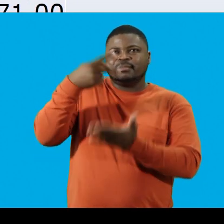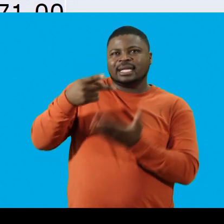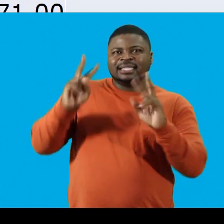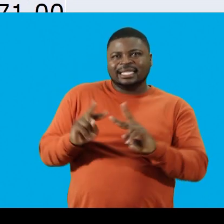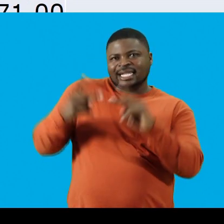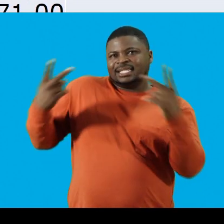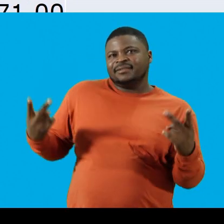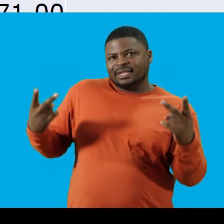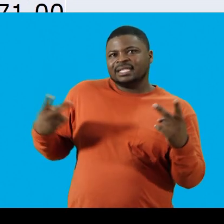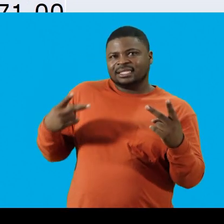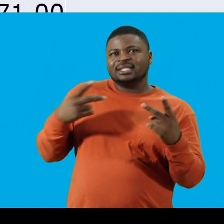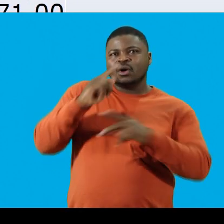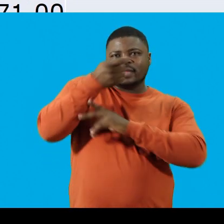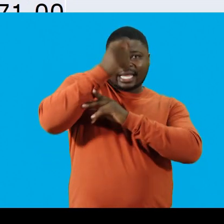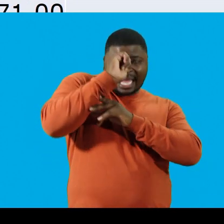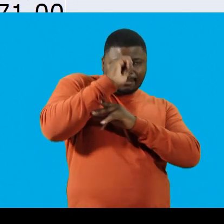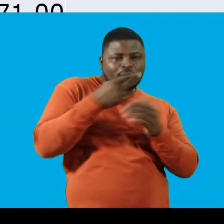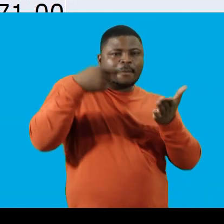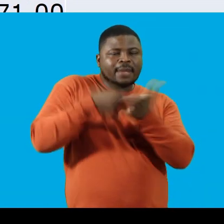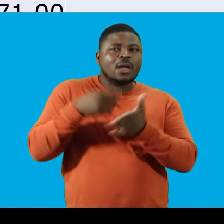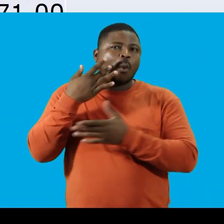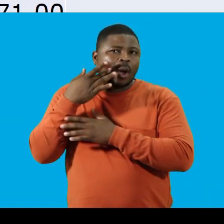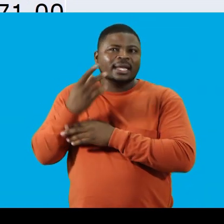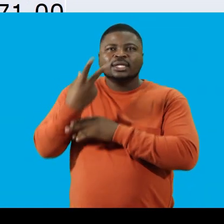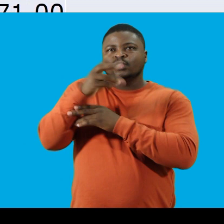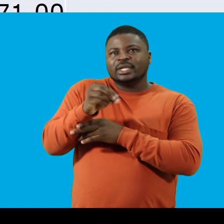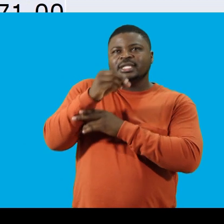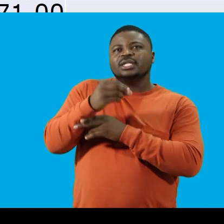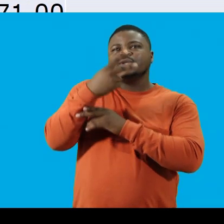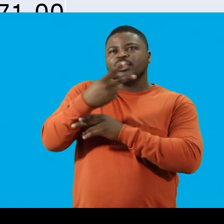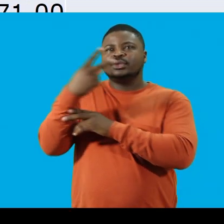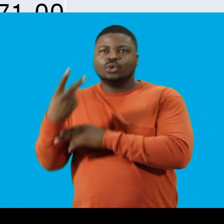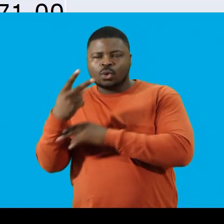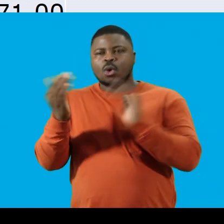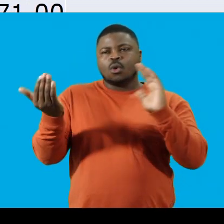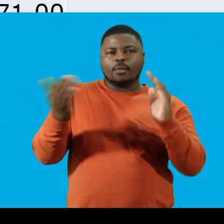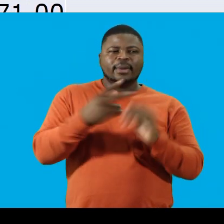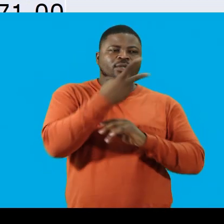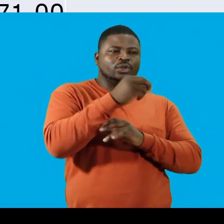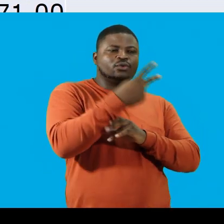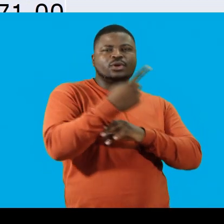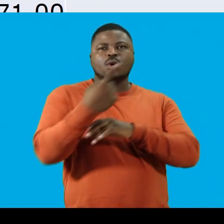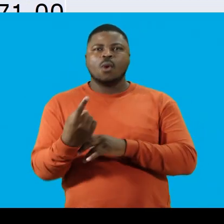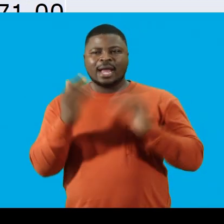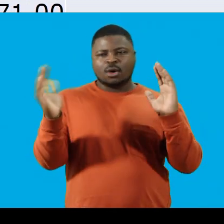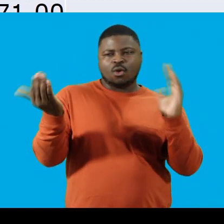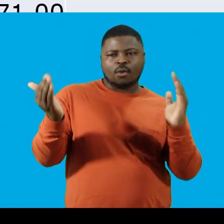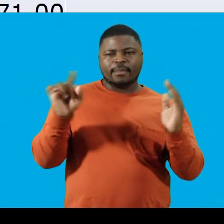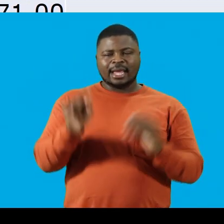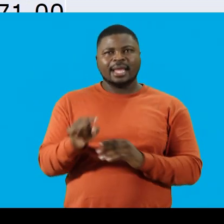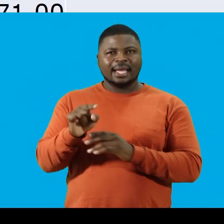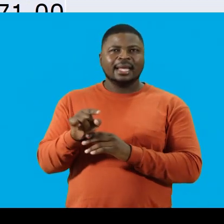bought in 2022 compared to 2021. Now what you must